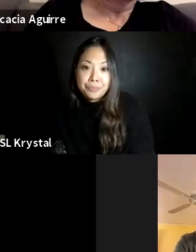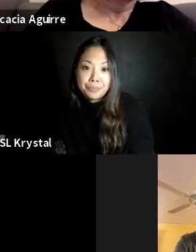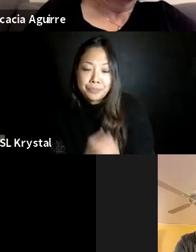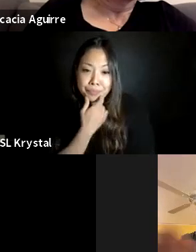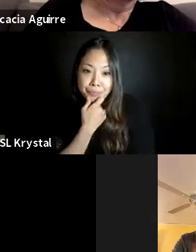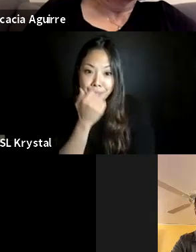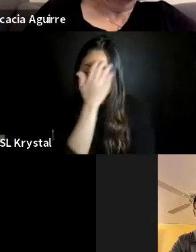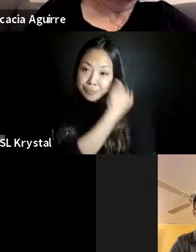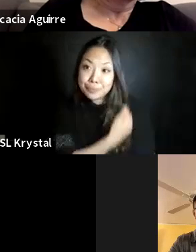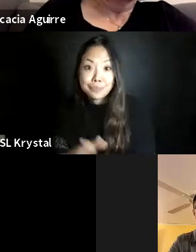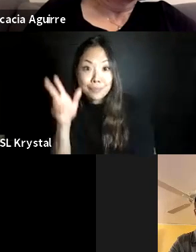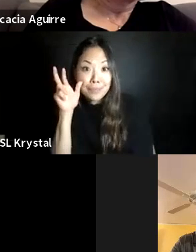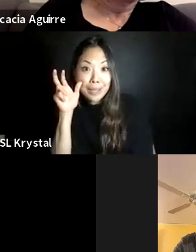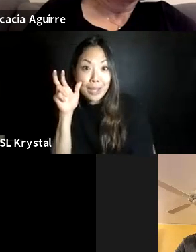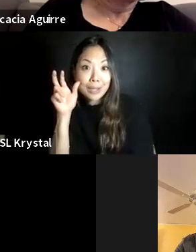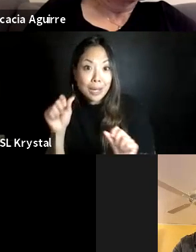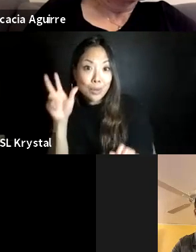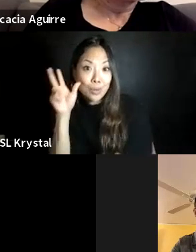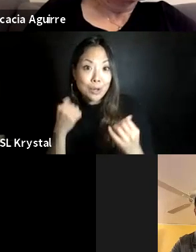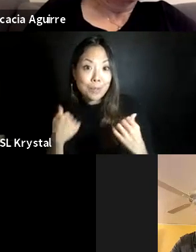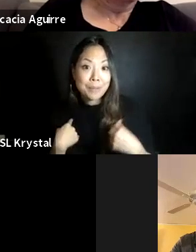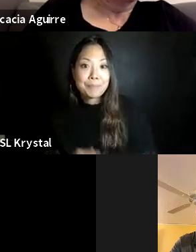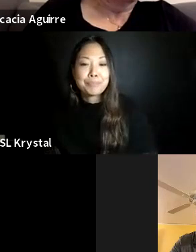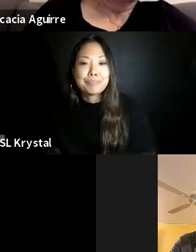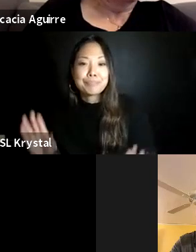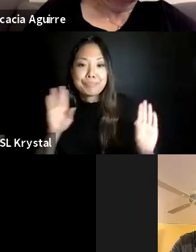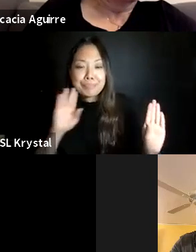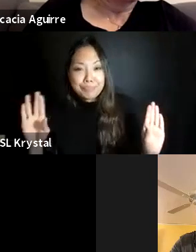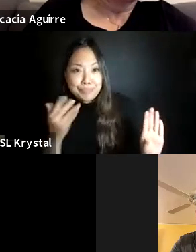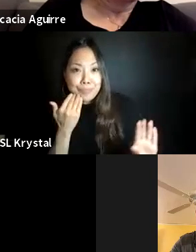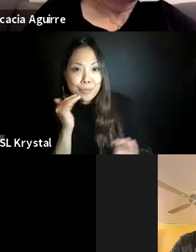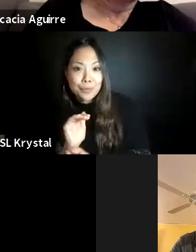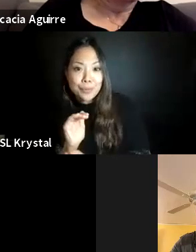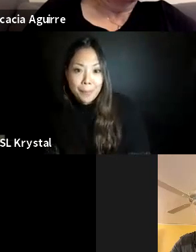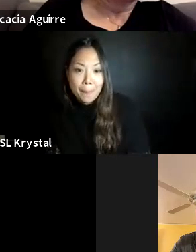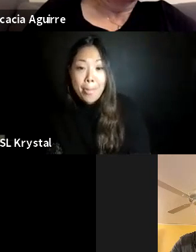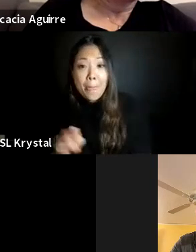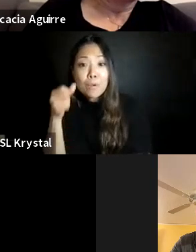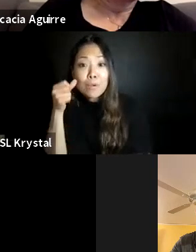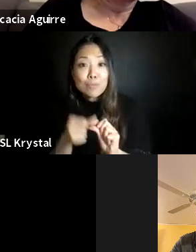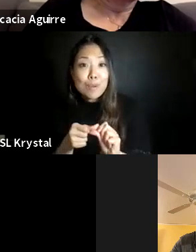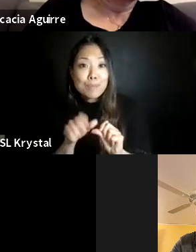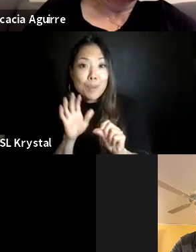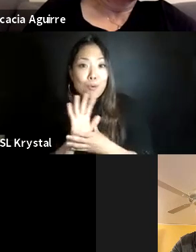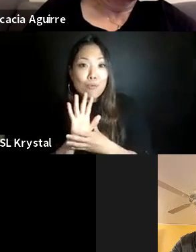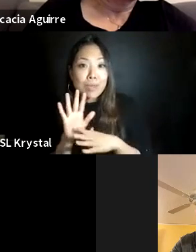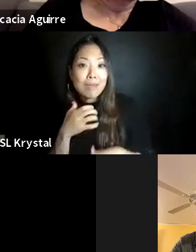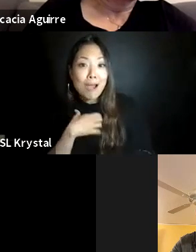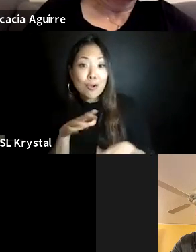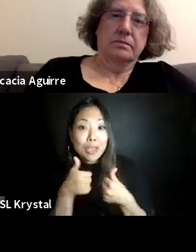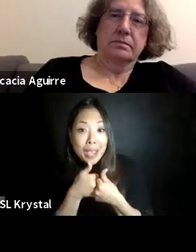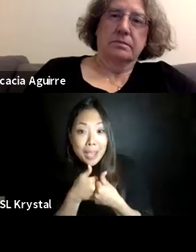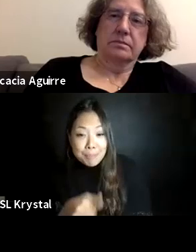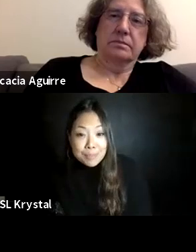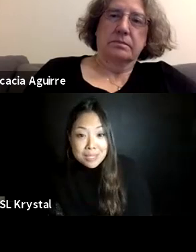Can you hear me now? Thank you. Yeah, good evening, everyone. Do you remember the Hunger Game movie? In the